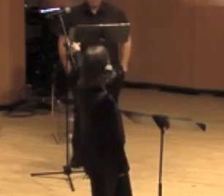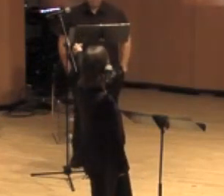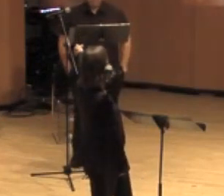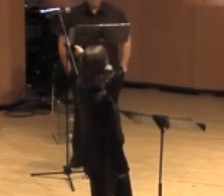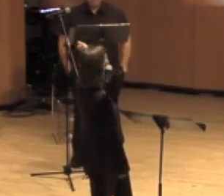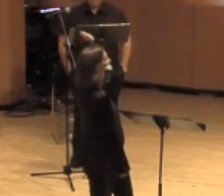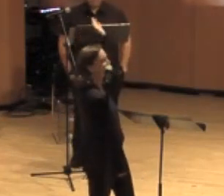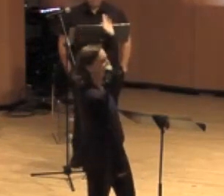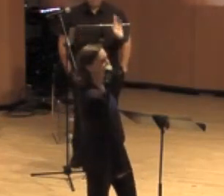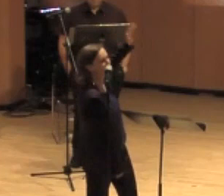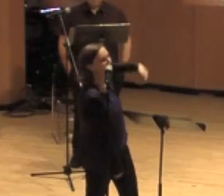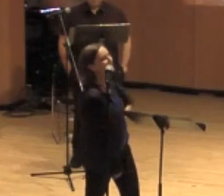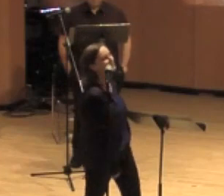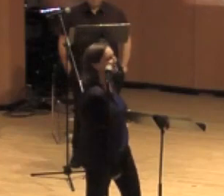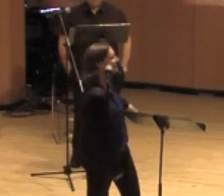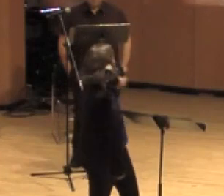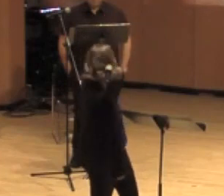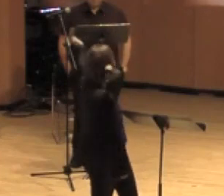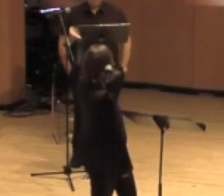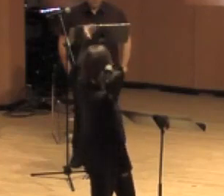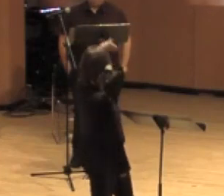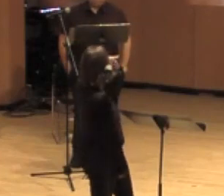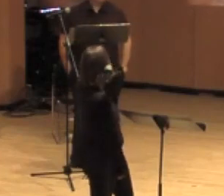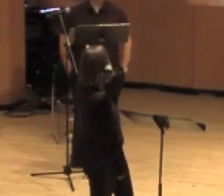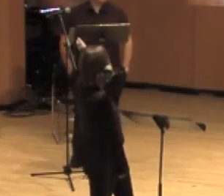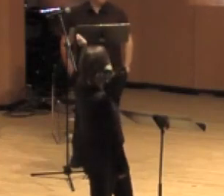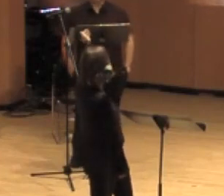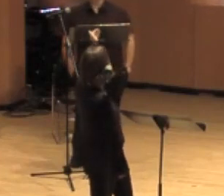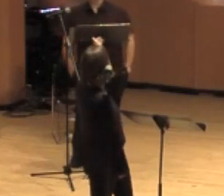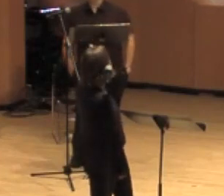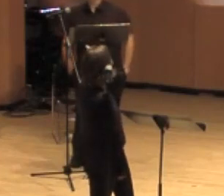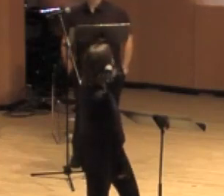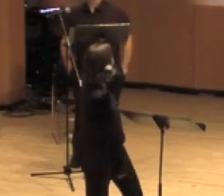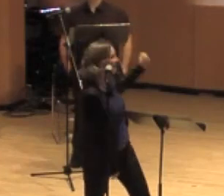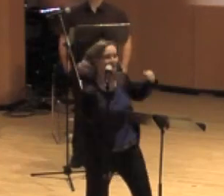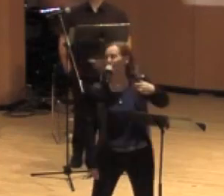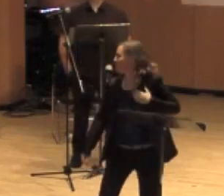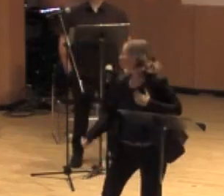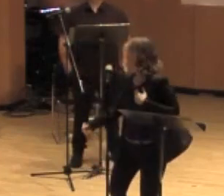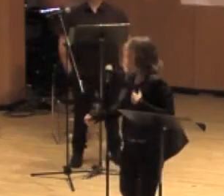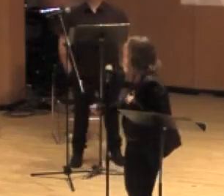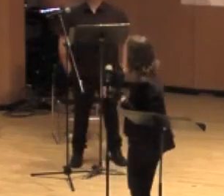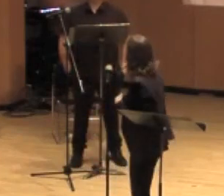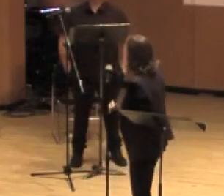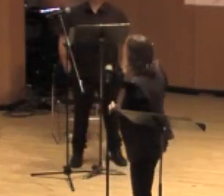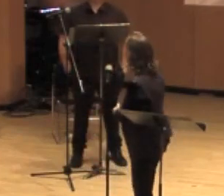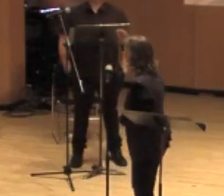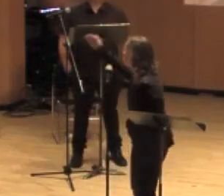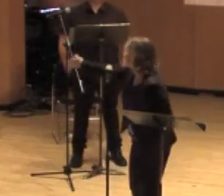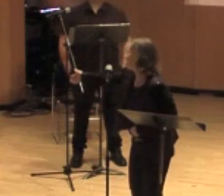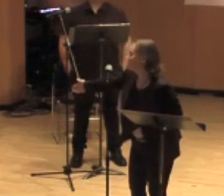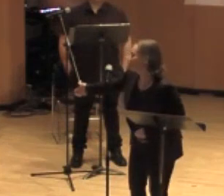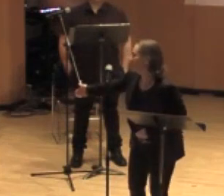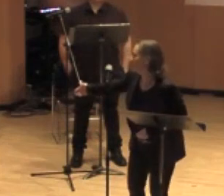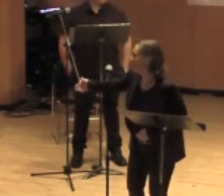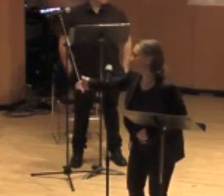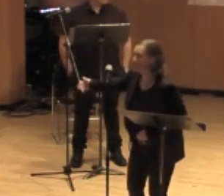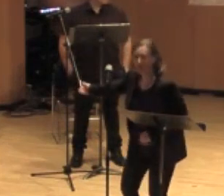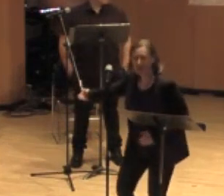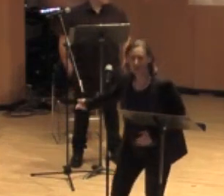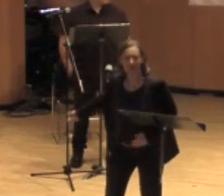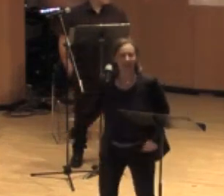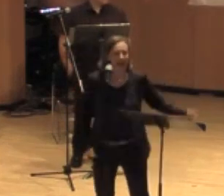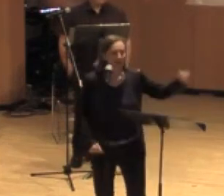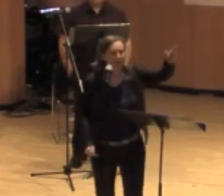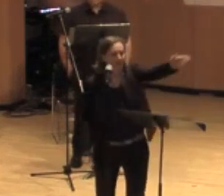playing he's playing someone way older than way yeah yeah he's playing the older man and we have Natalia as